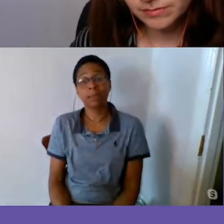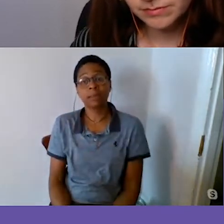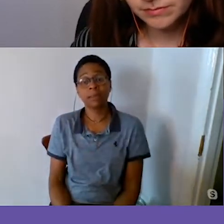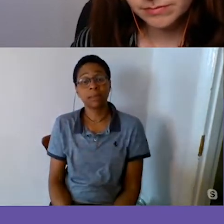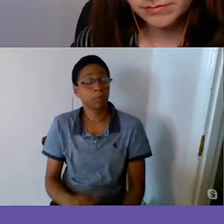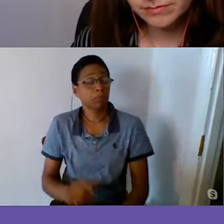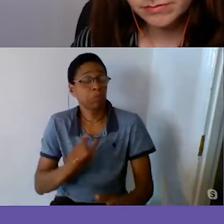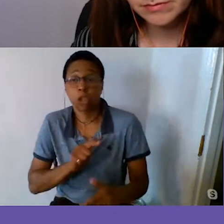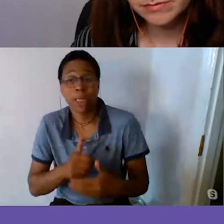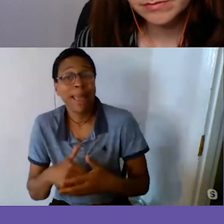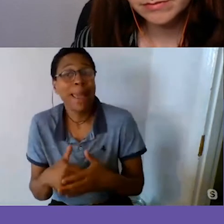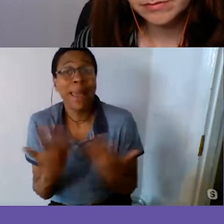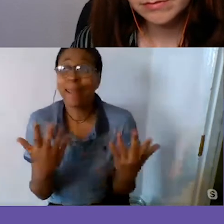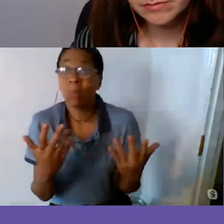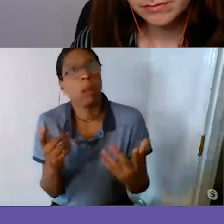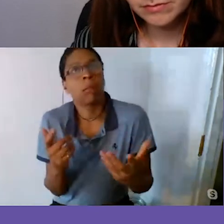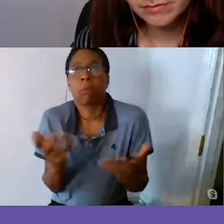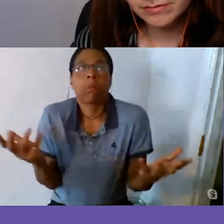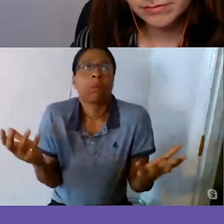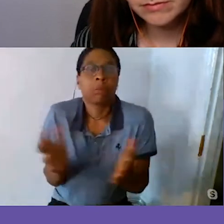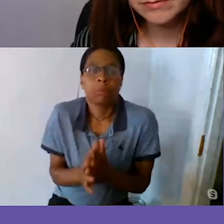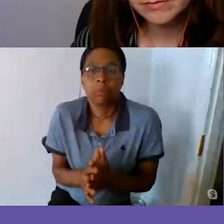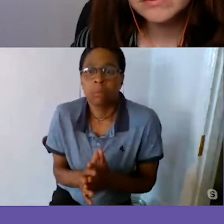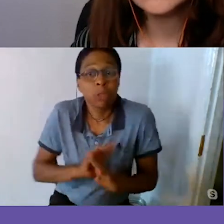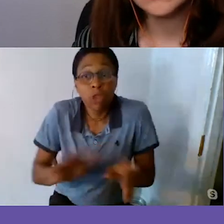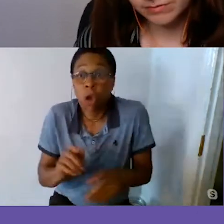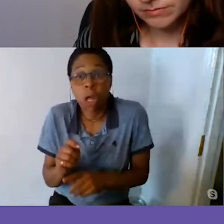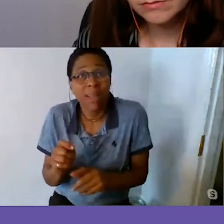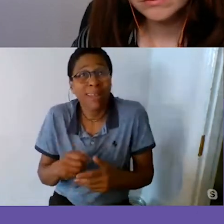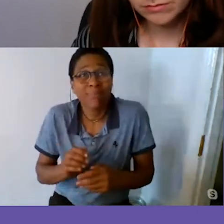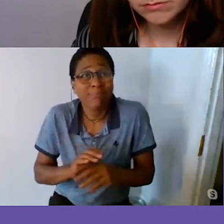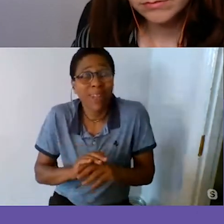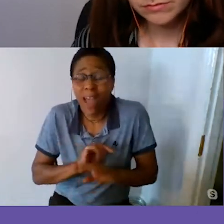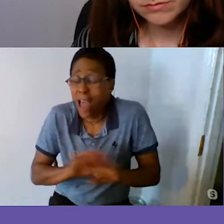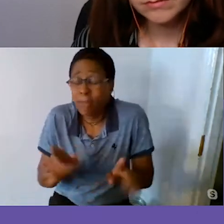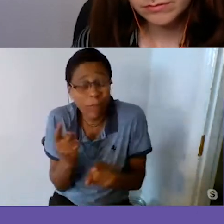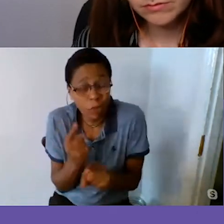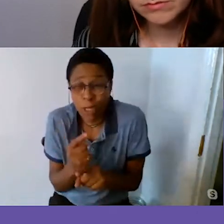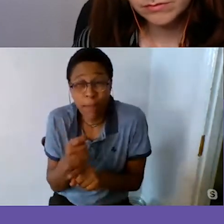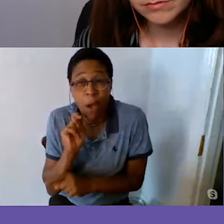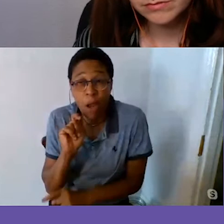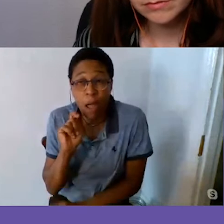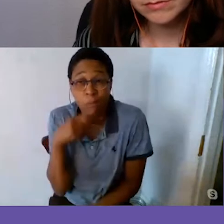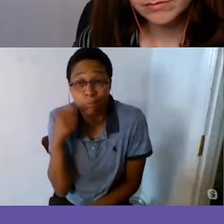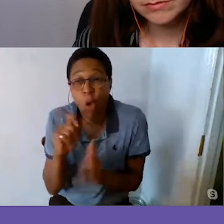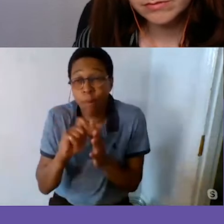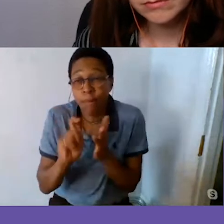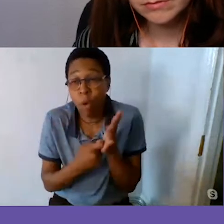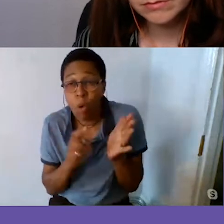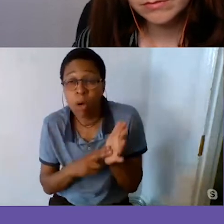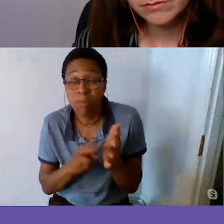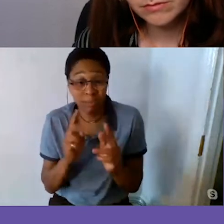any sort of film, not even like film, any porn or anything is blocked. So just seeing, like, two men or two